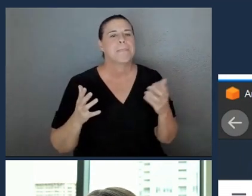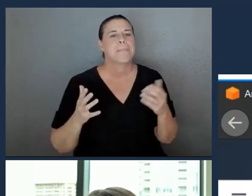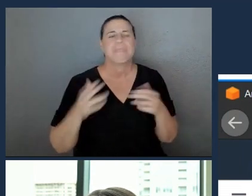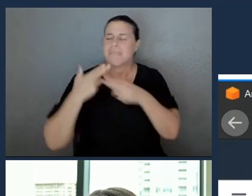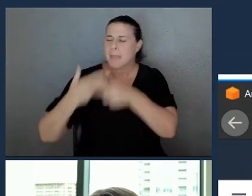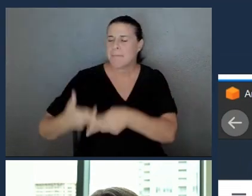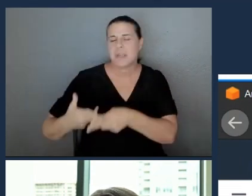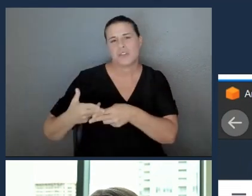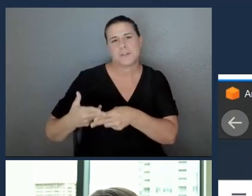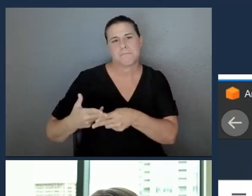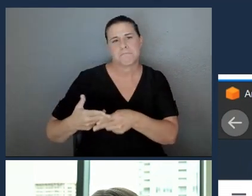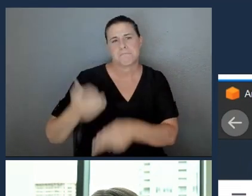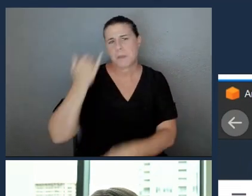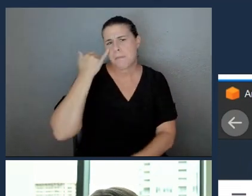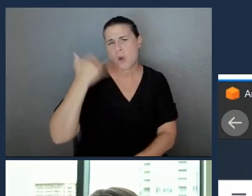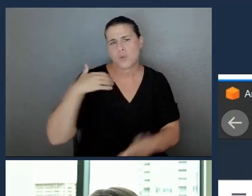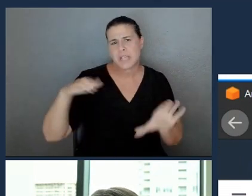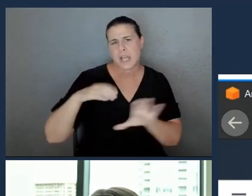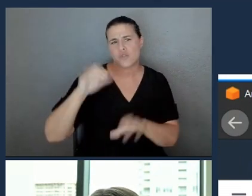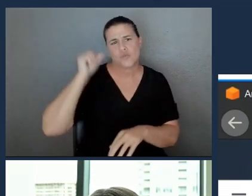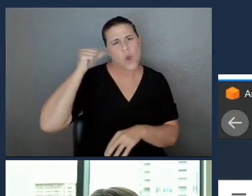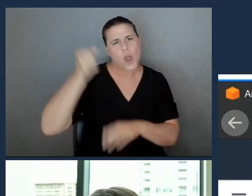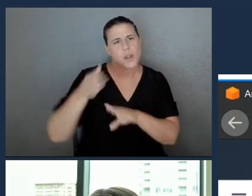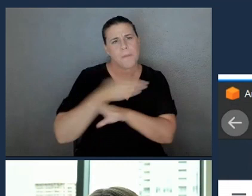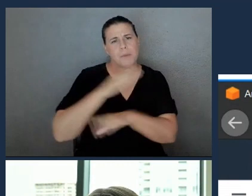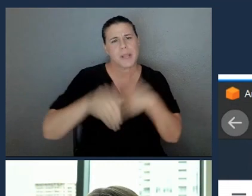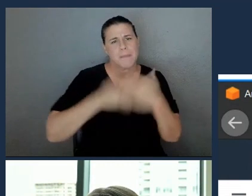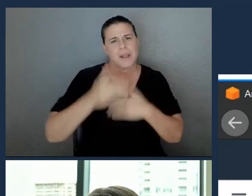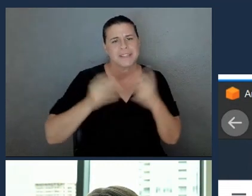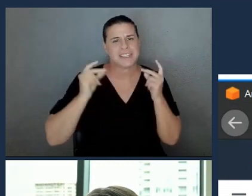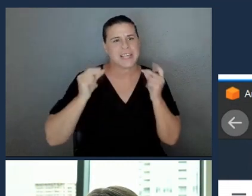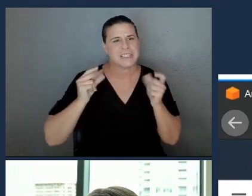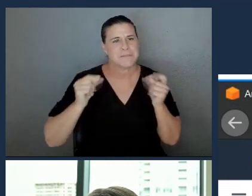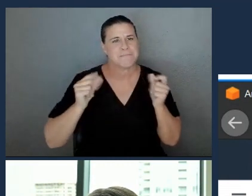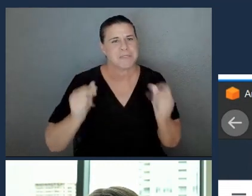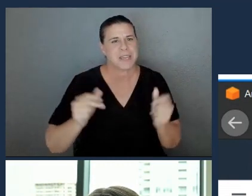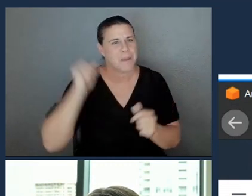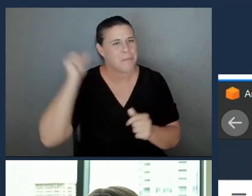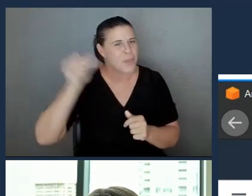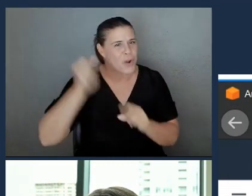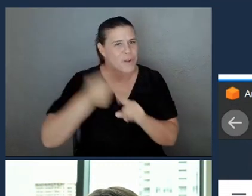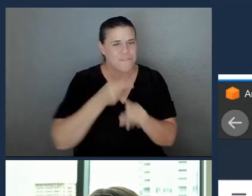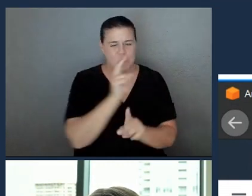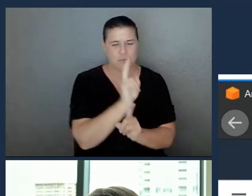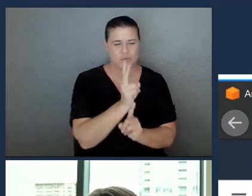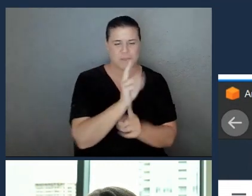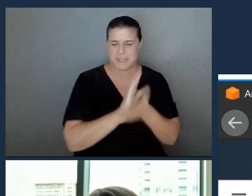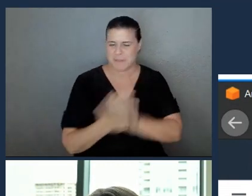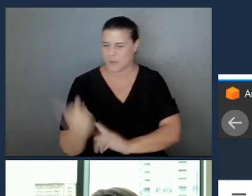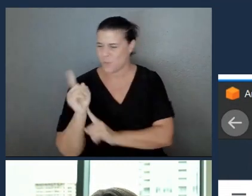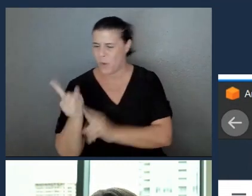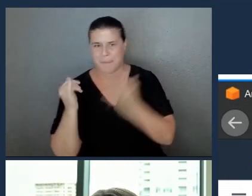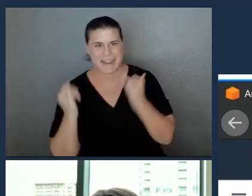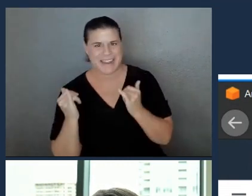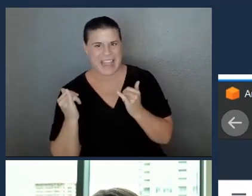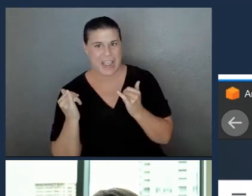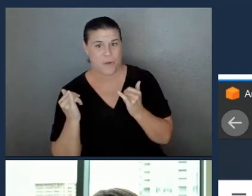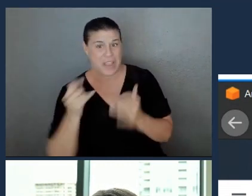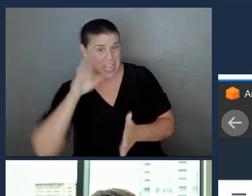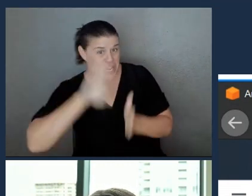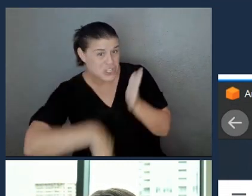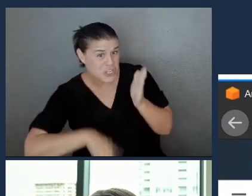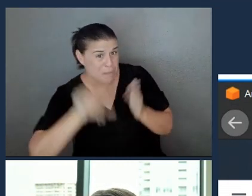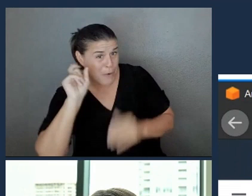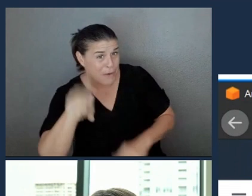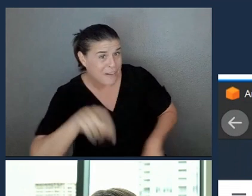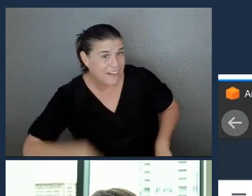mention, if I do audio pre-processing and speed up the audio file from 2 minutes to 1 minute, is it cheaper that way?